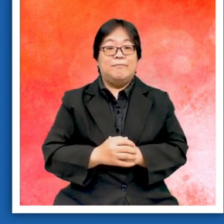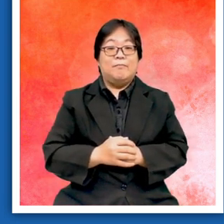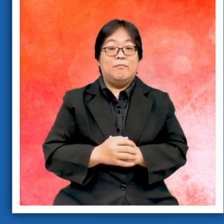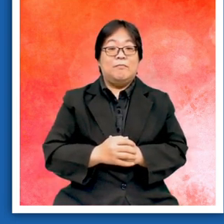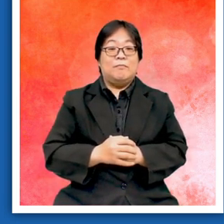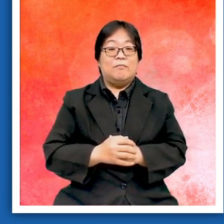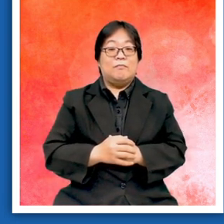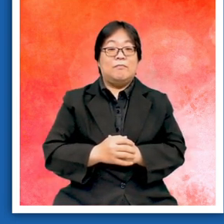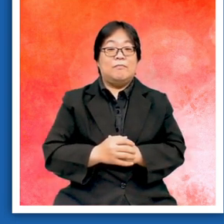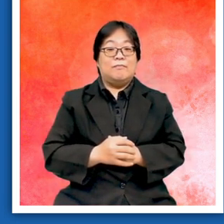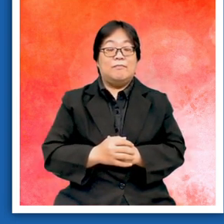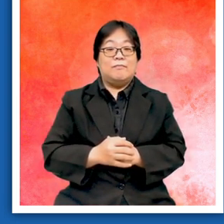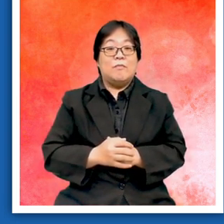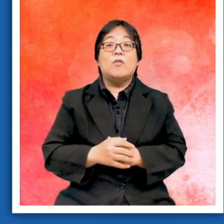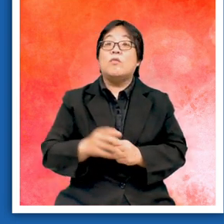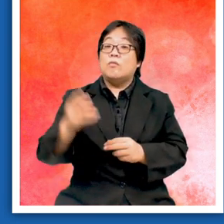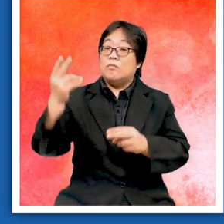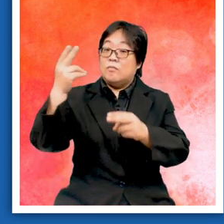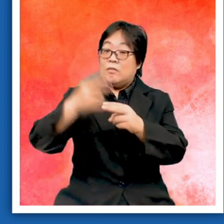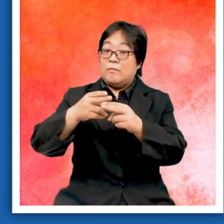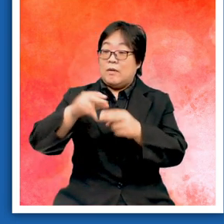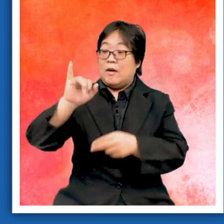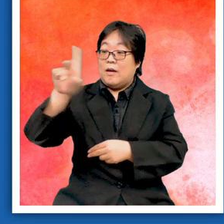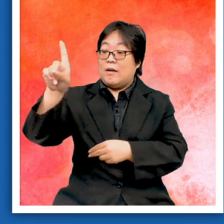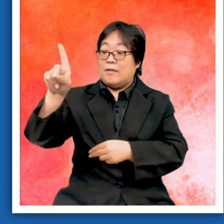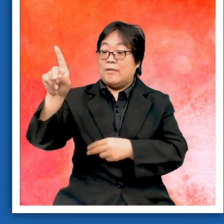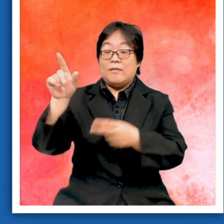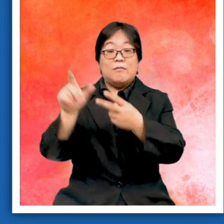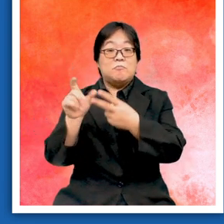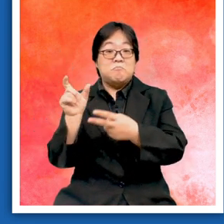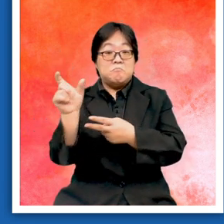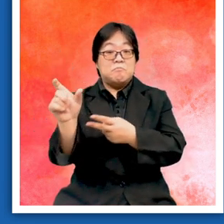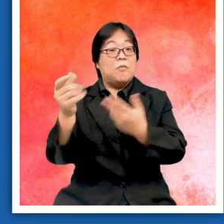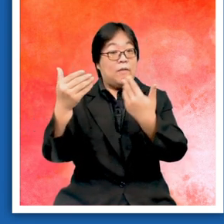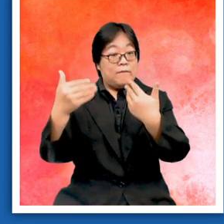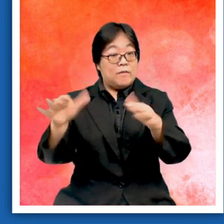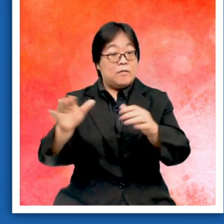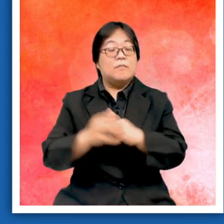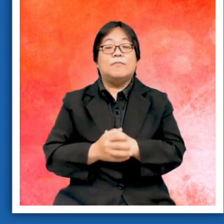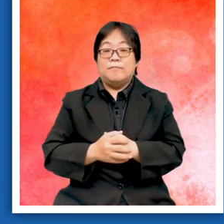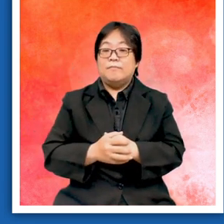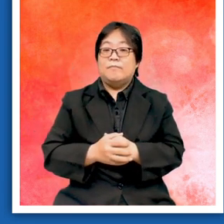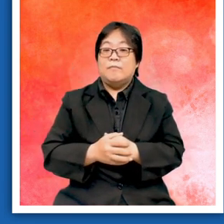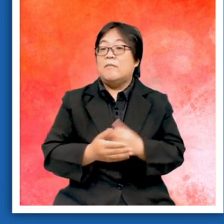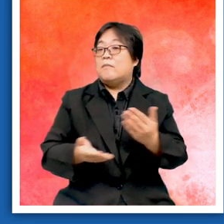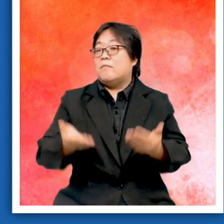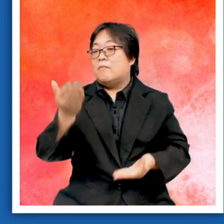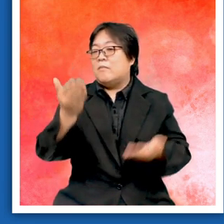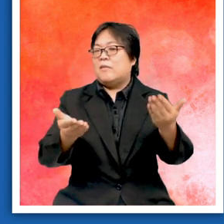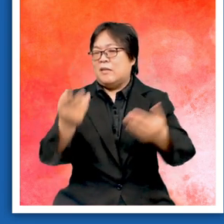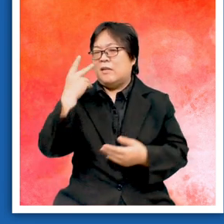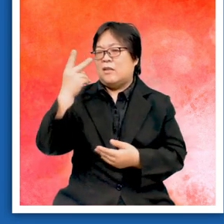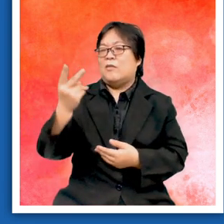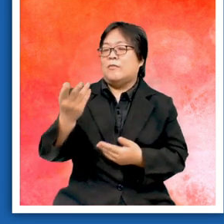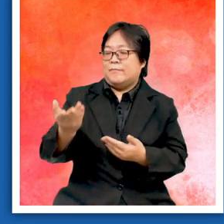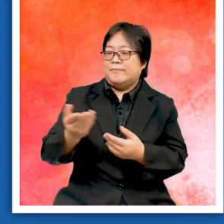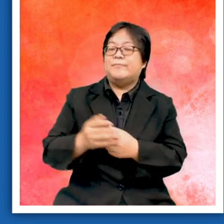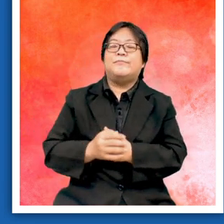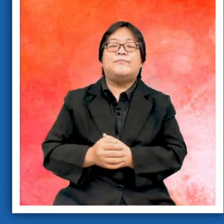in your username and the domain name properly, you will see